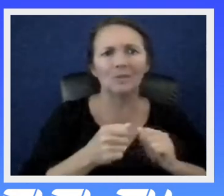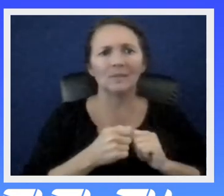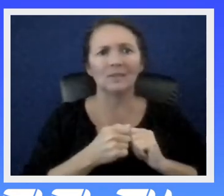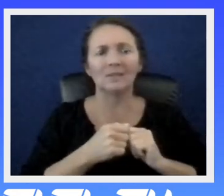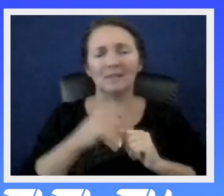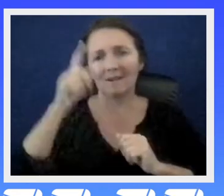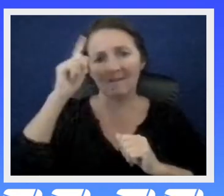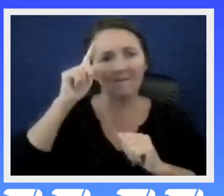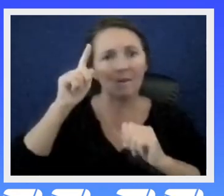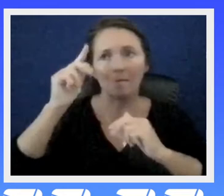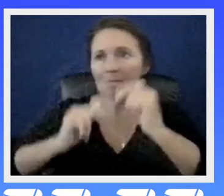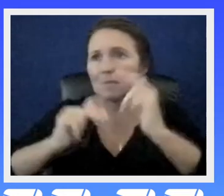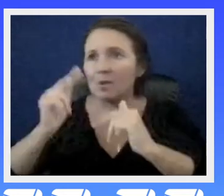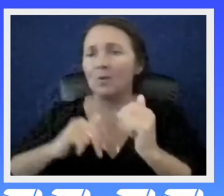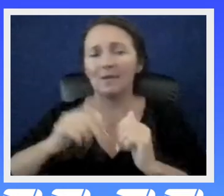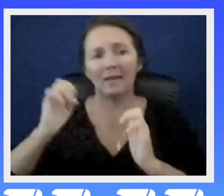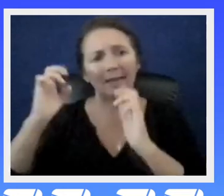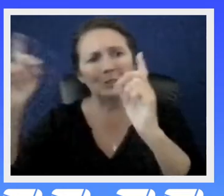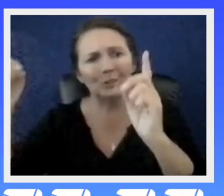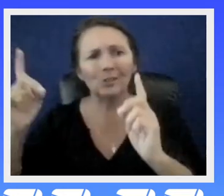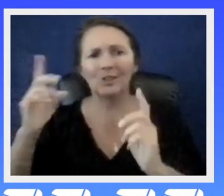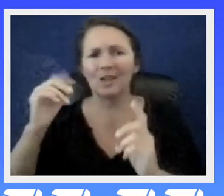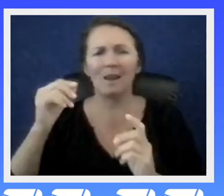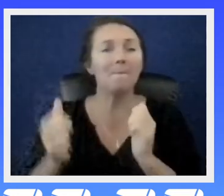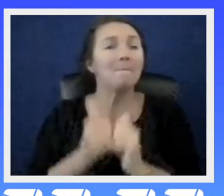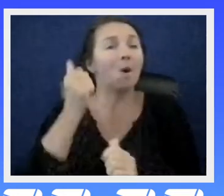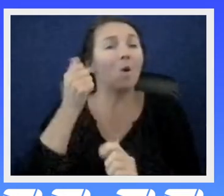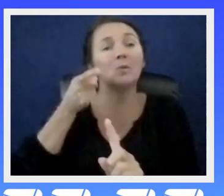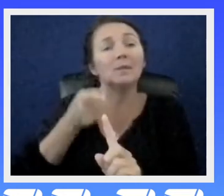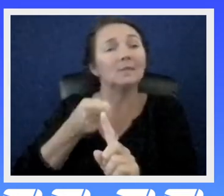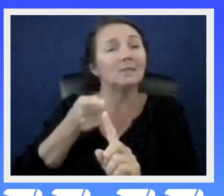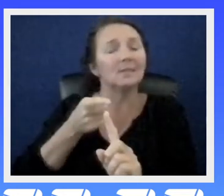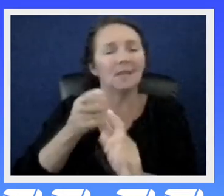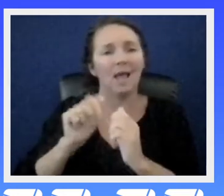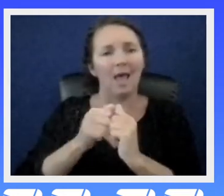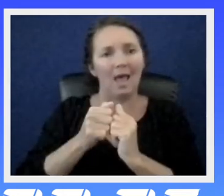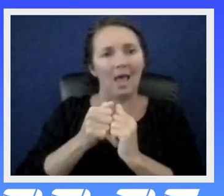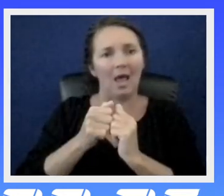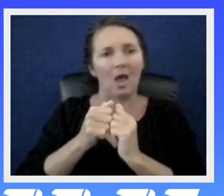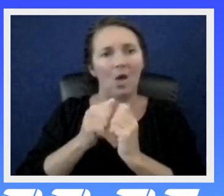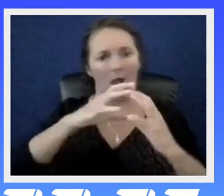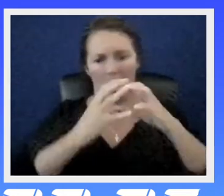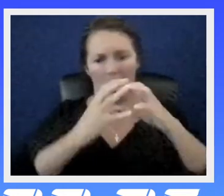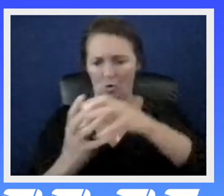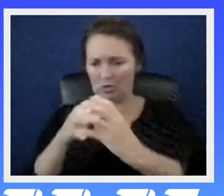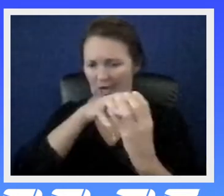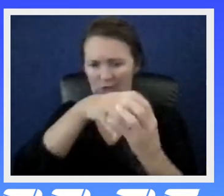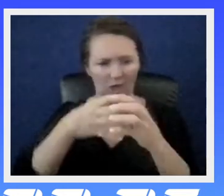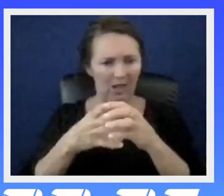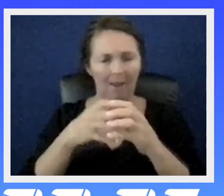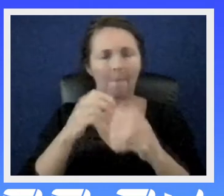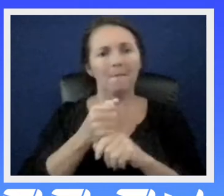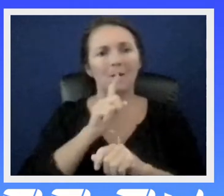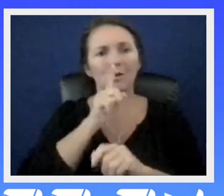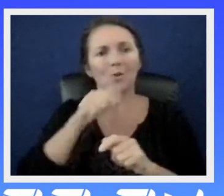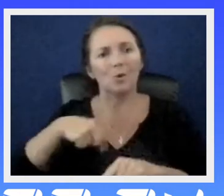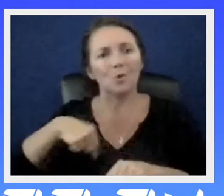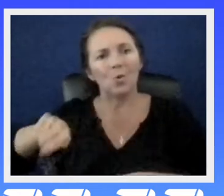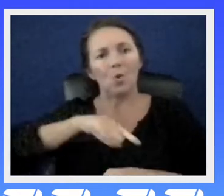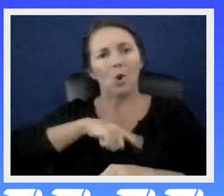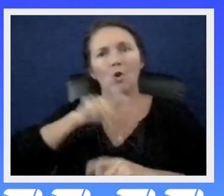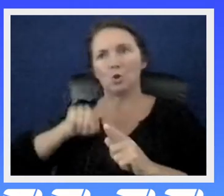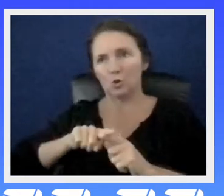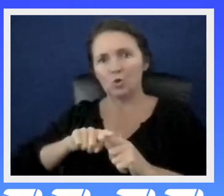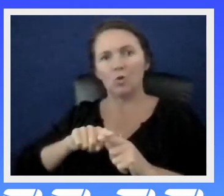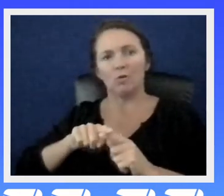and education, and most of all, how the intersectionality of all this means that we should be infusing arts and culture